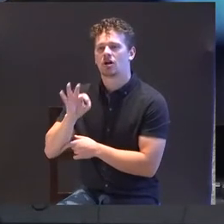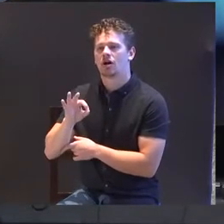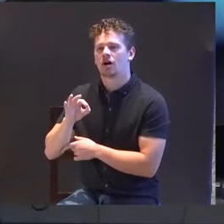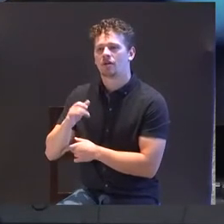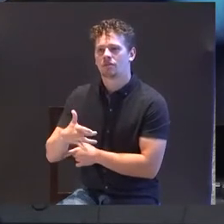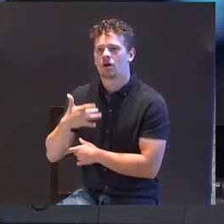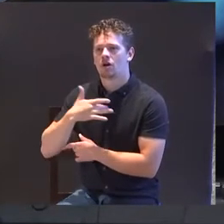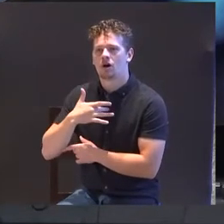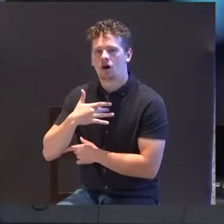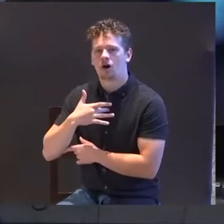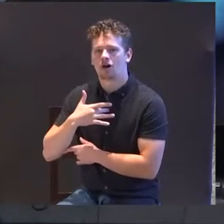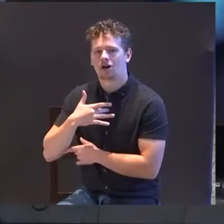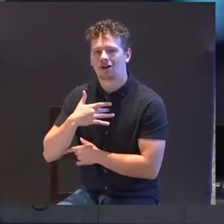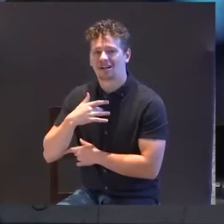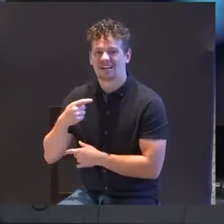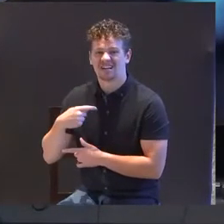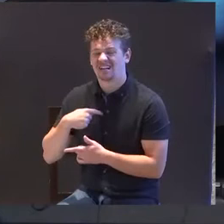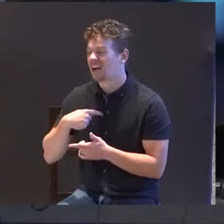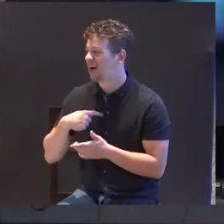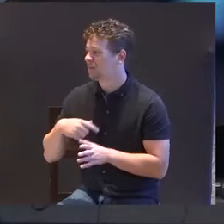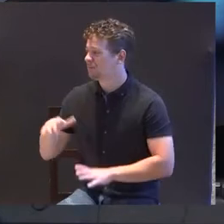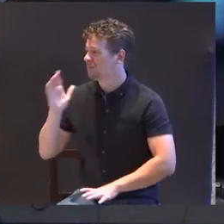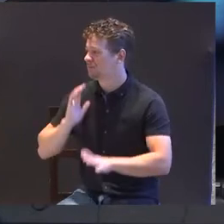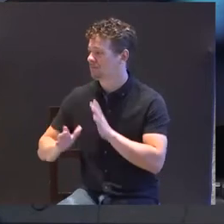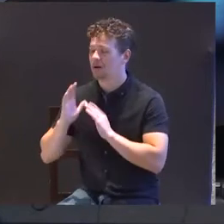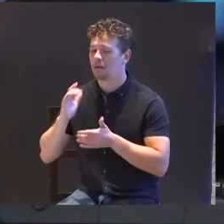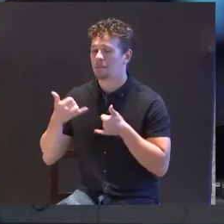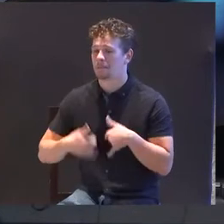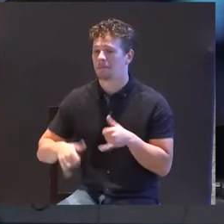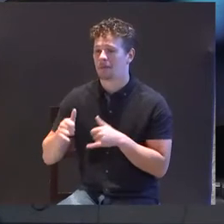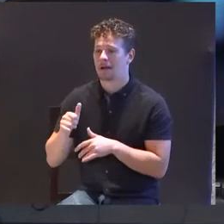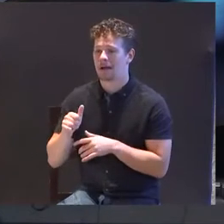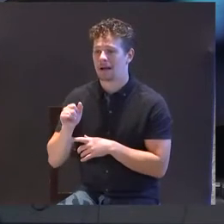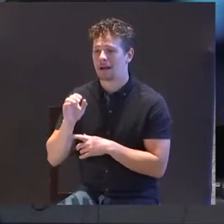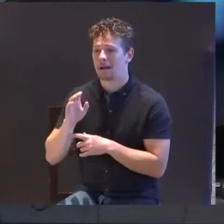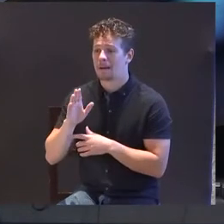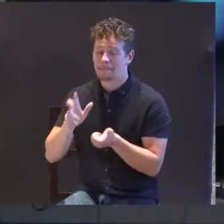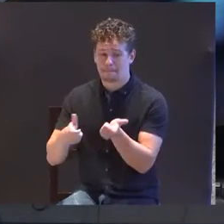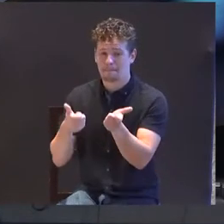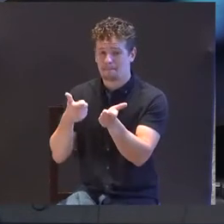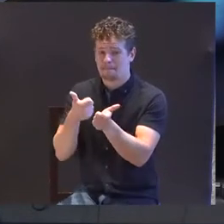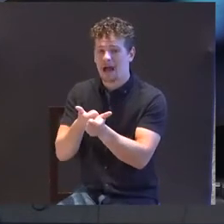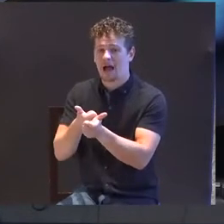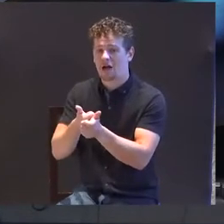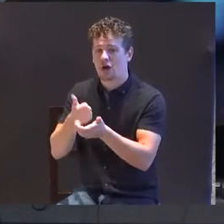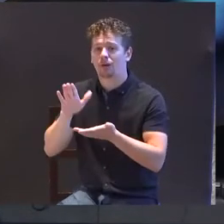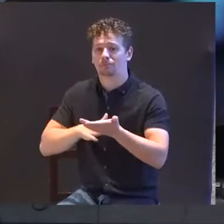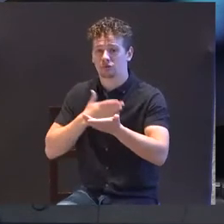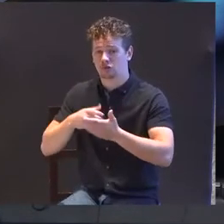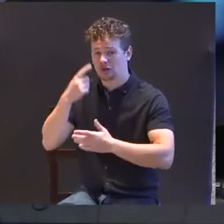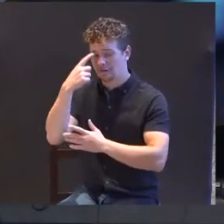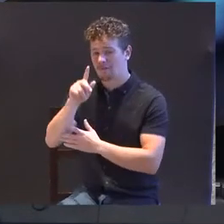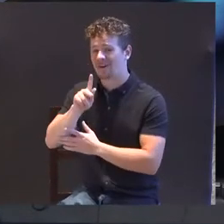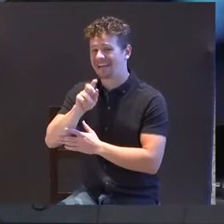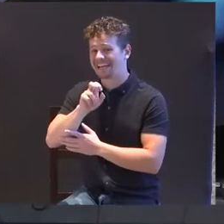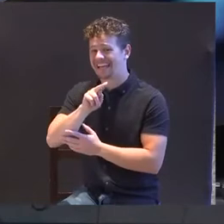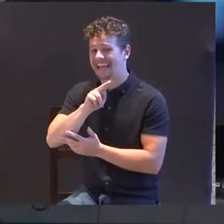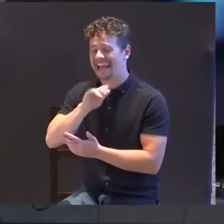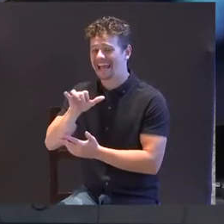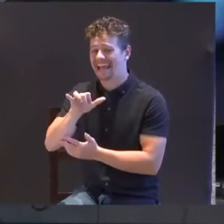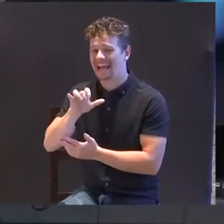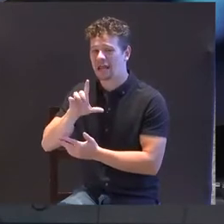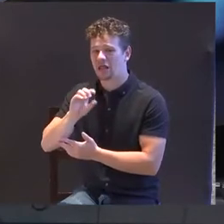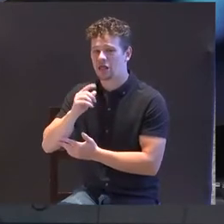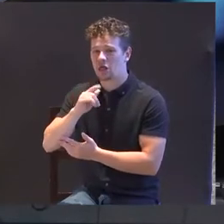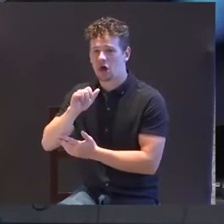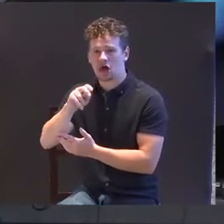Loggins. One time, one day. It's true. You did. I did. Backup. Kenny Loggins. Yes, I got a phone